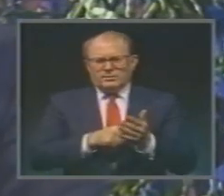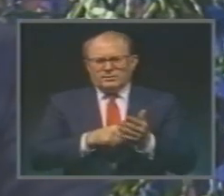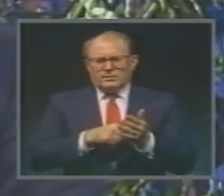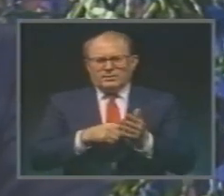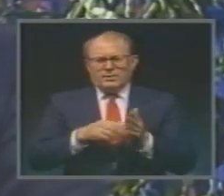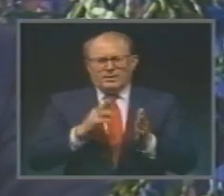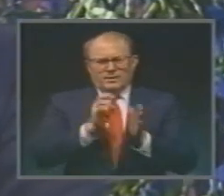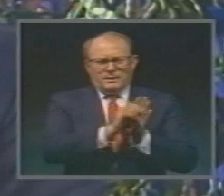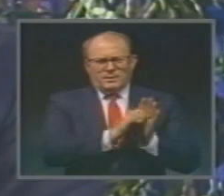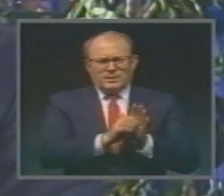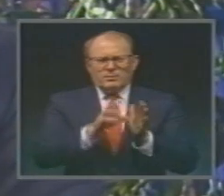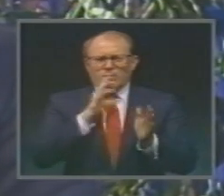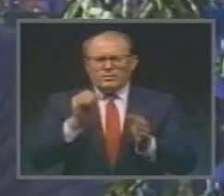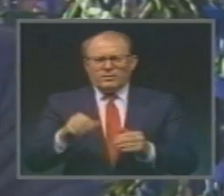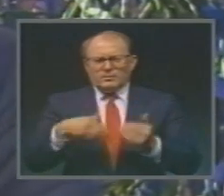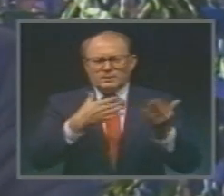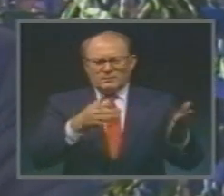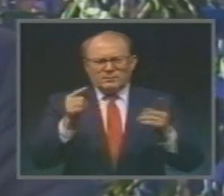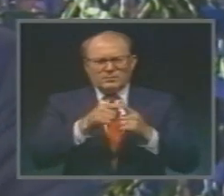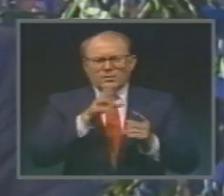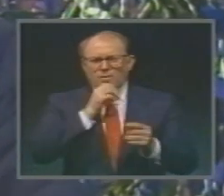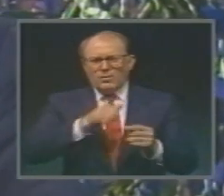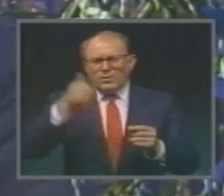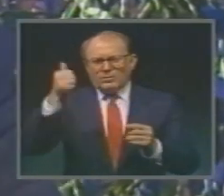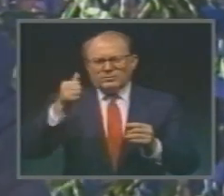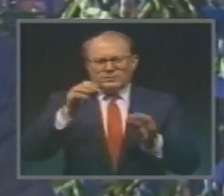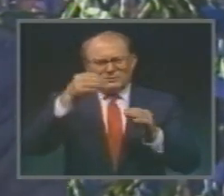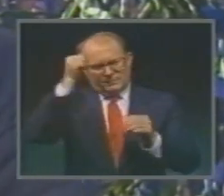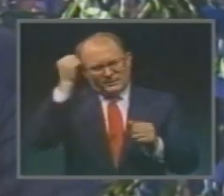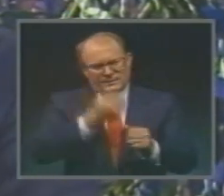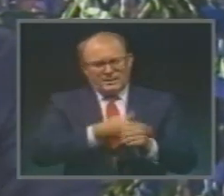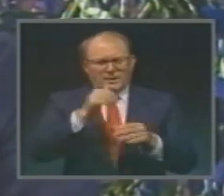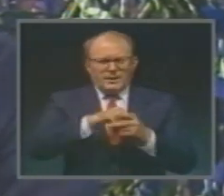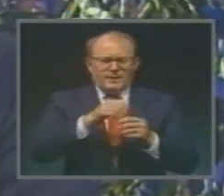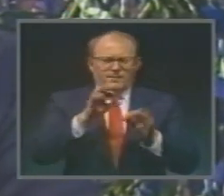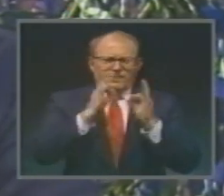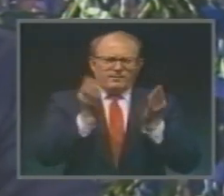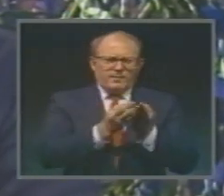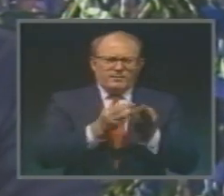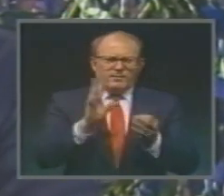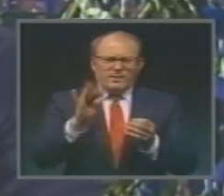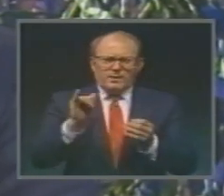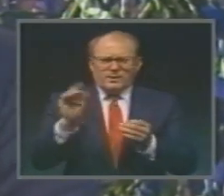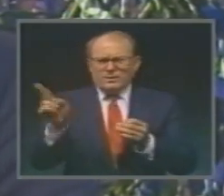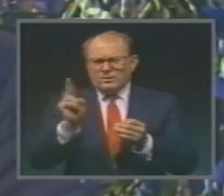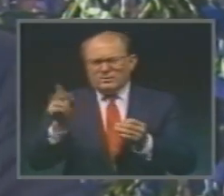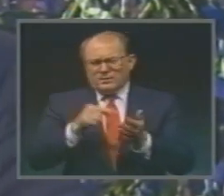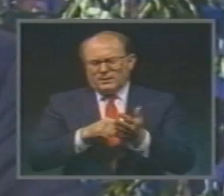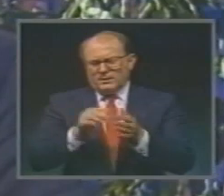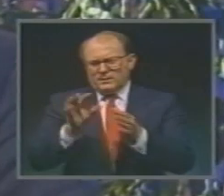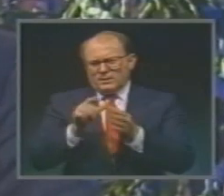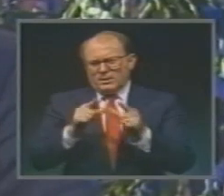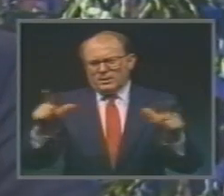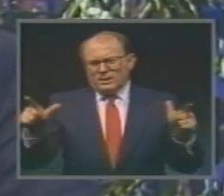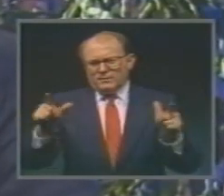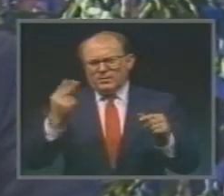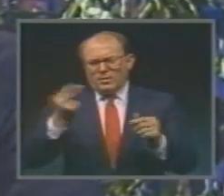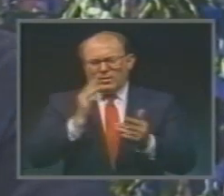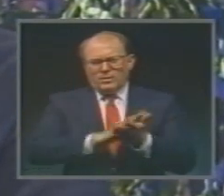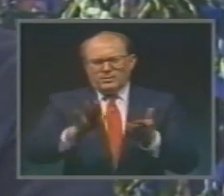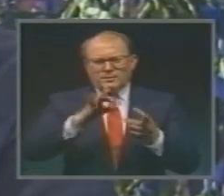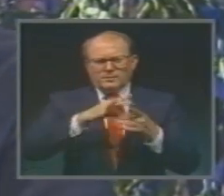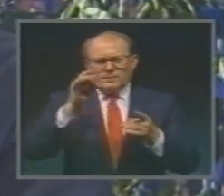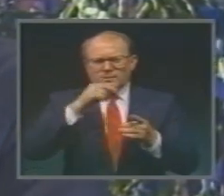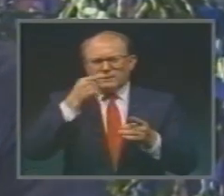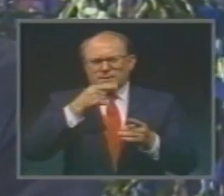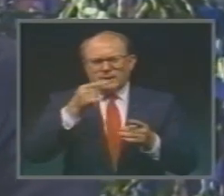reserved for the oldest son in the family. And by using this language in these passages, the Holy Spirit is saying that